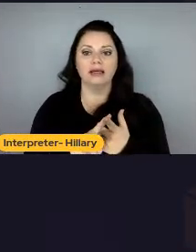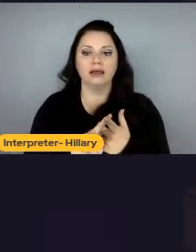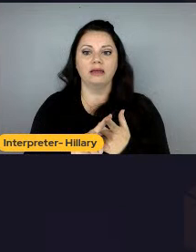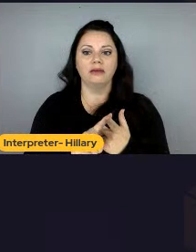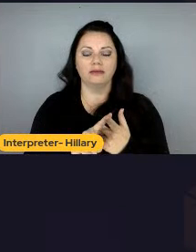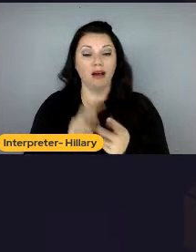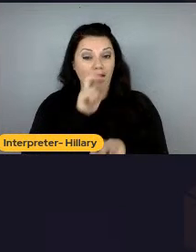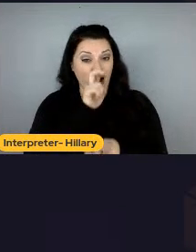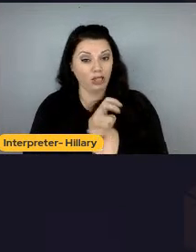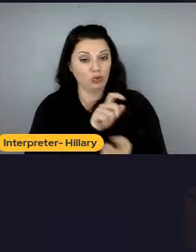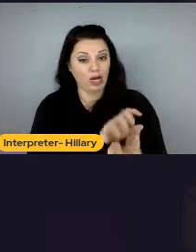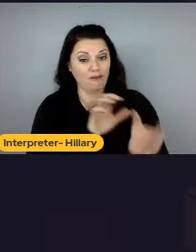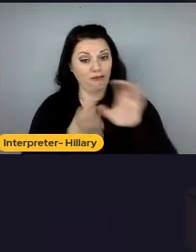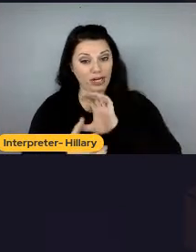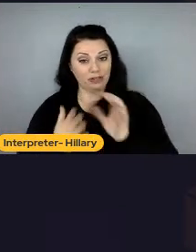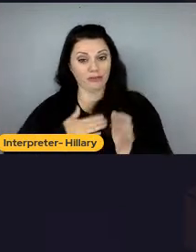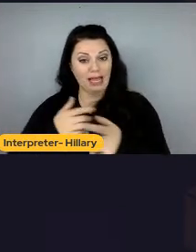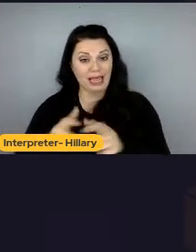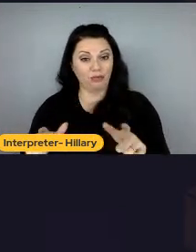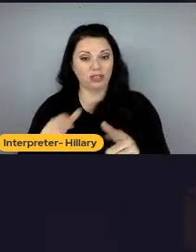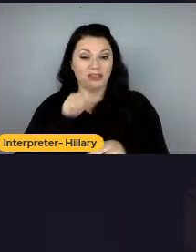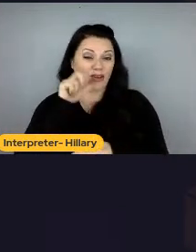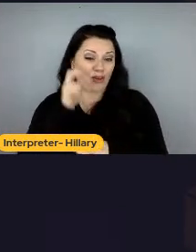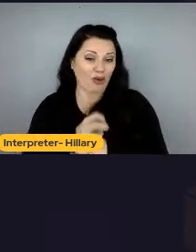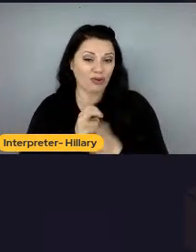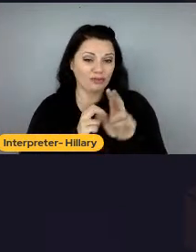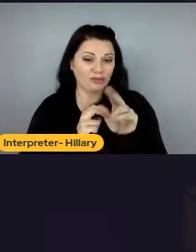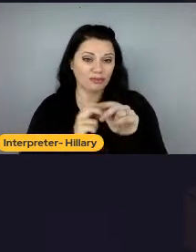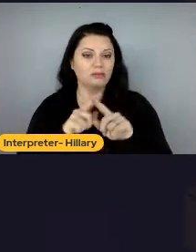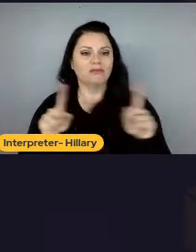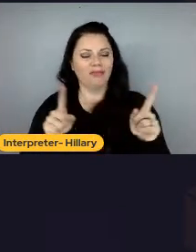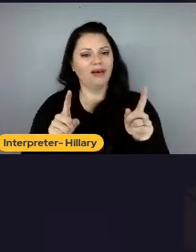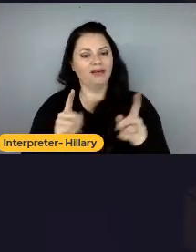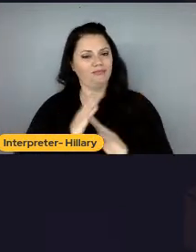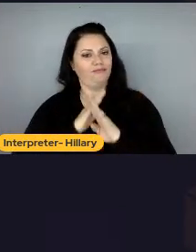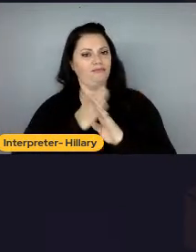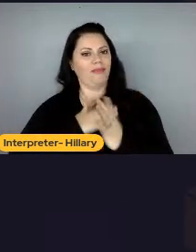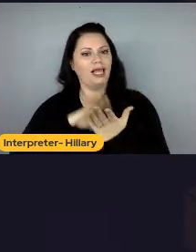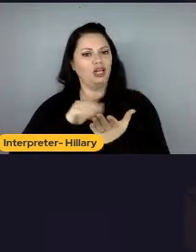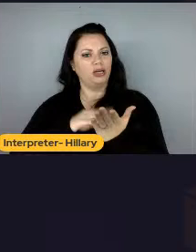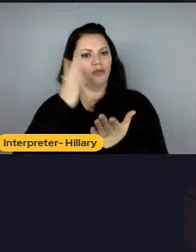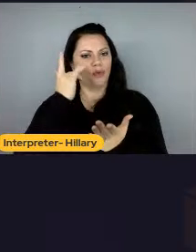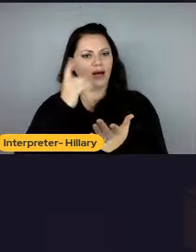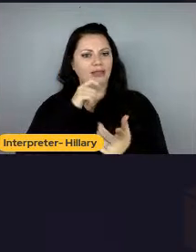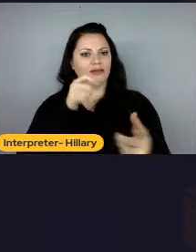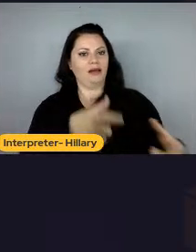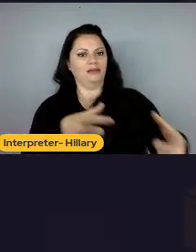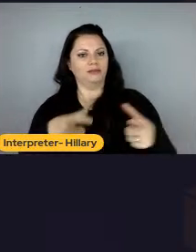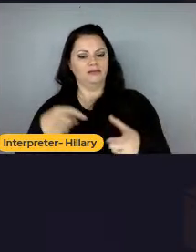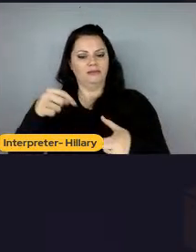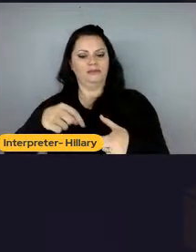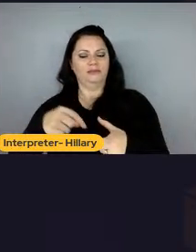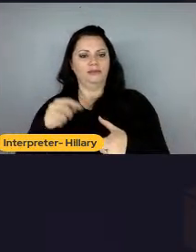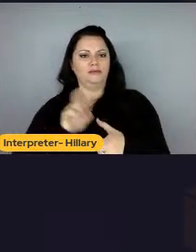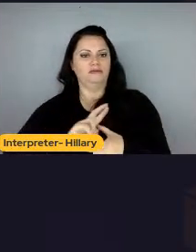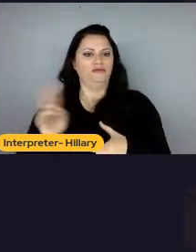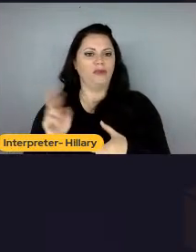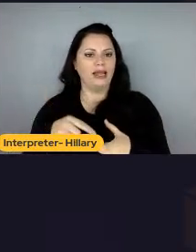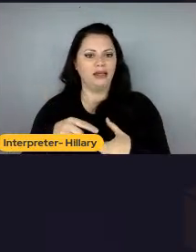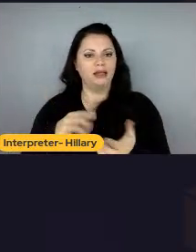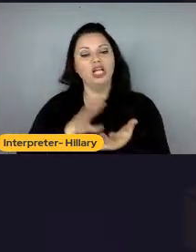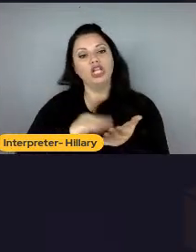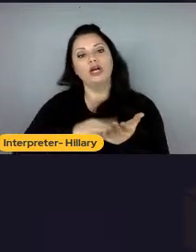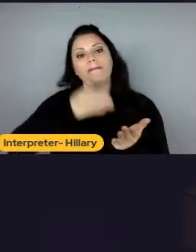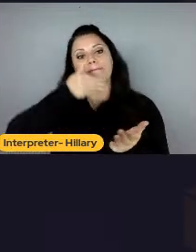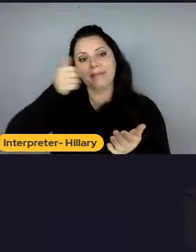convert it into the language that you work with, it accelerates learning because it's not giving to you on a plate, and you learn better and you